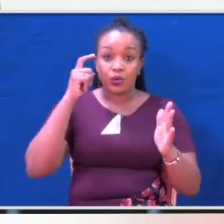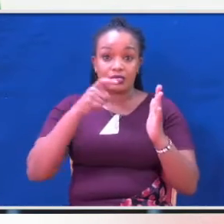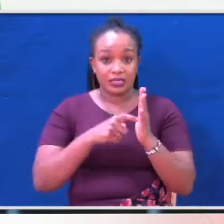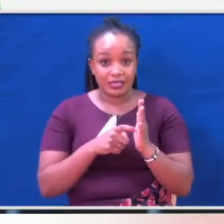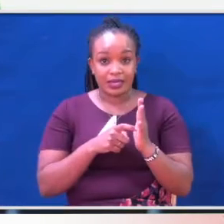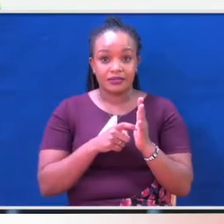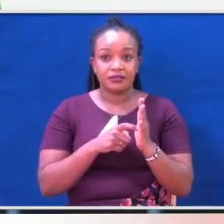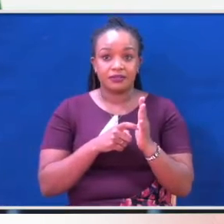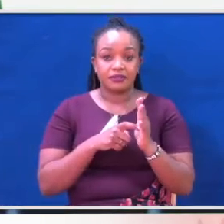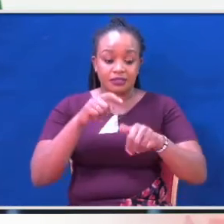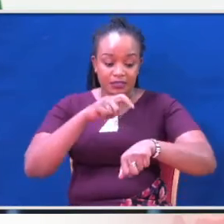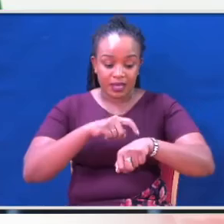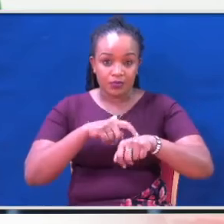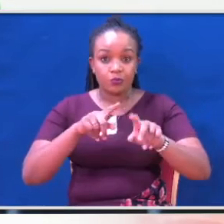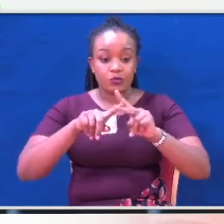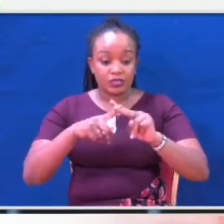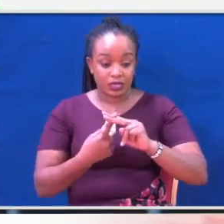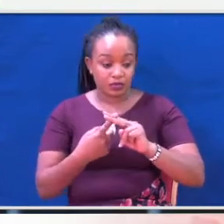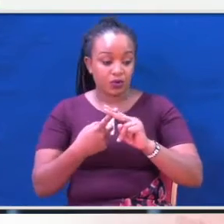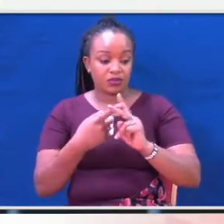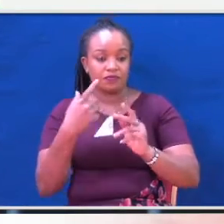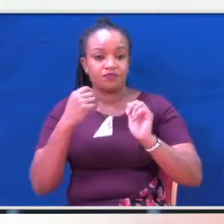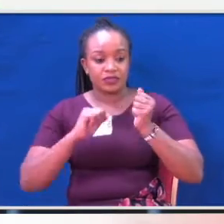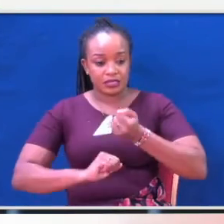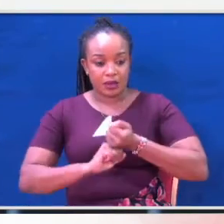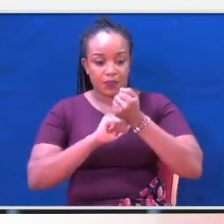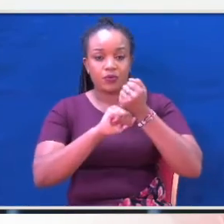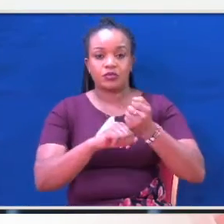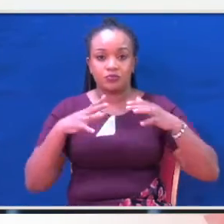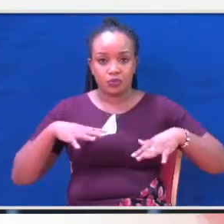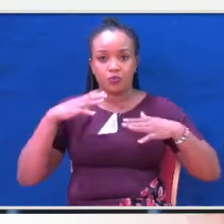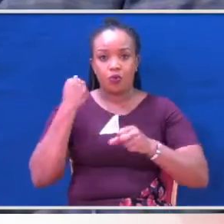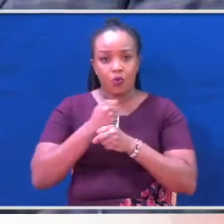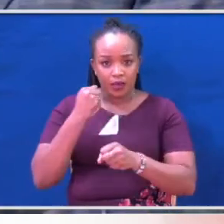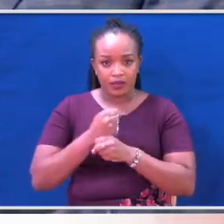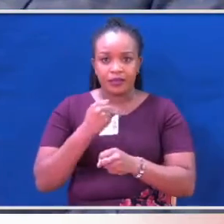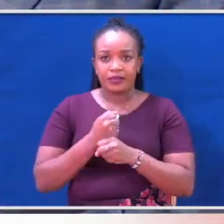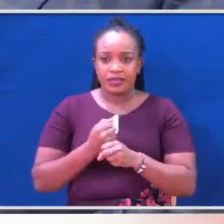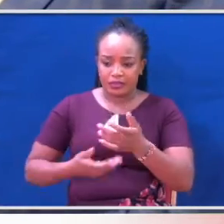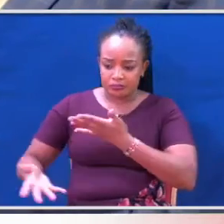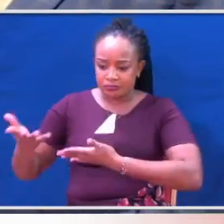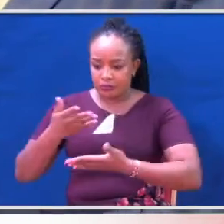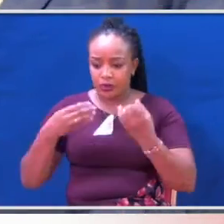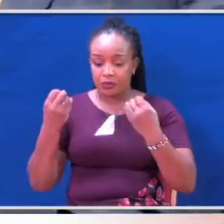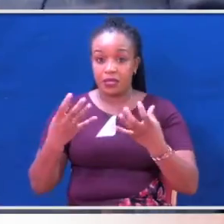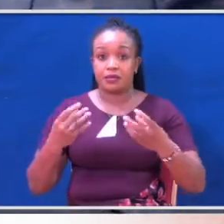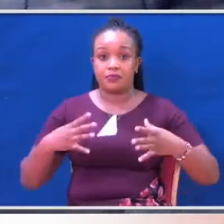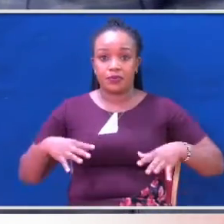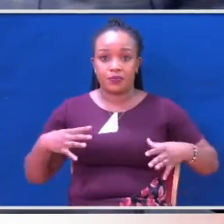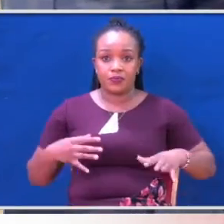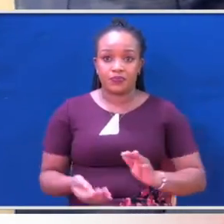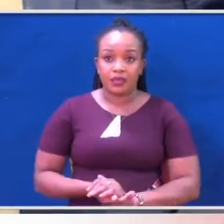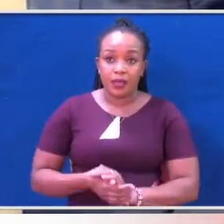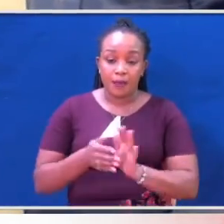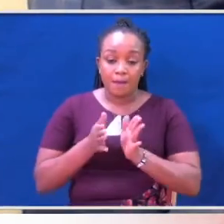again as we go into the prioritization of our frontline workers in the coming days. The public transport stakeholders